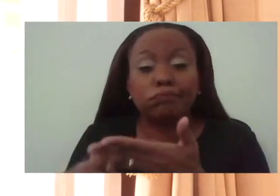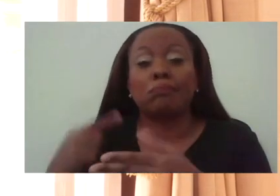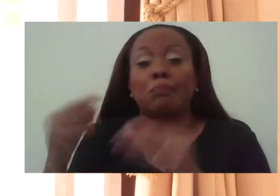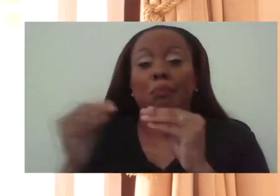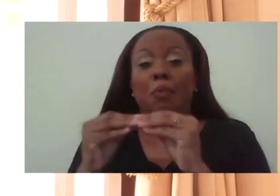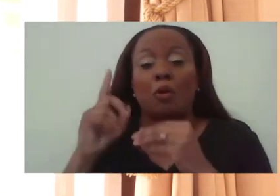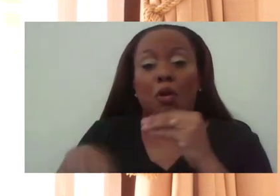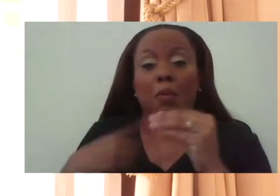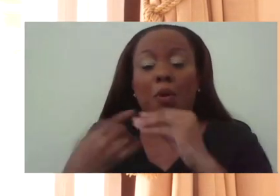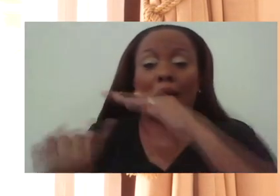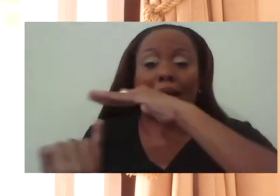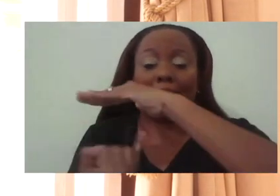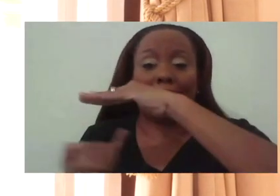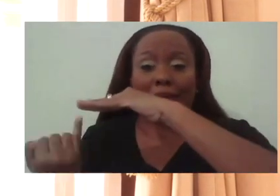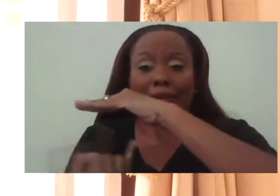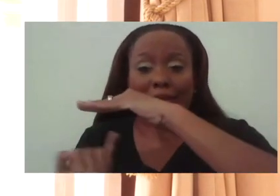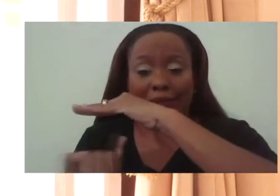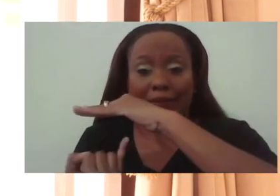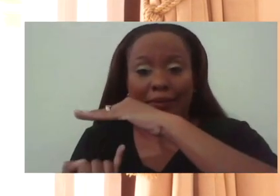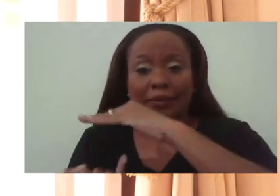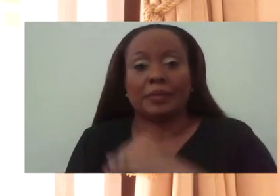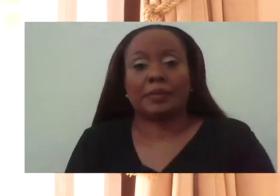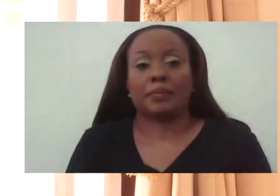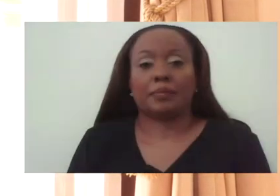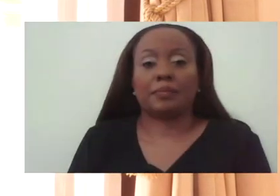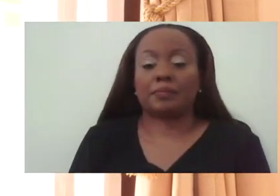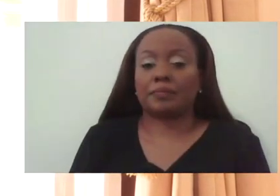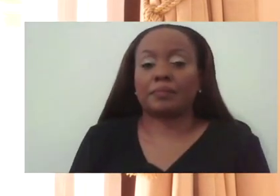Barbadians, we are not in a good place.